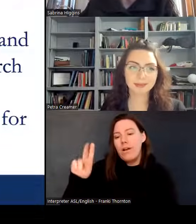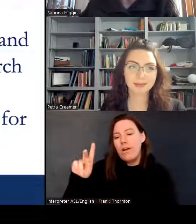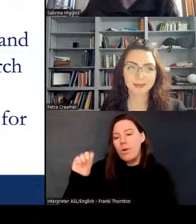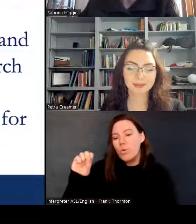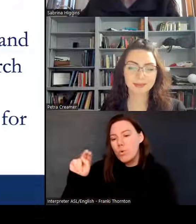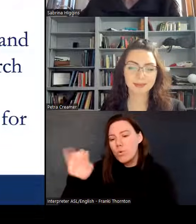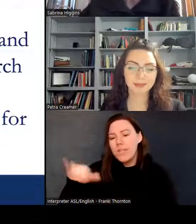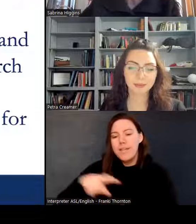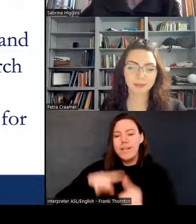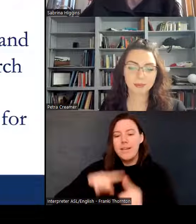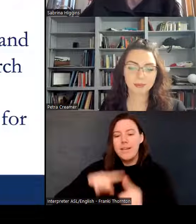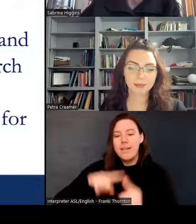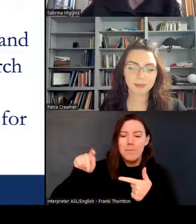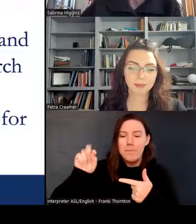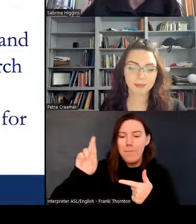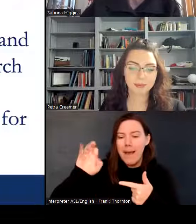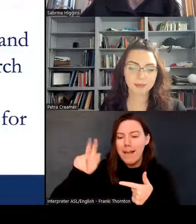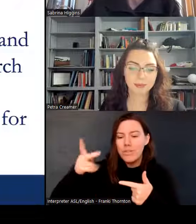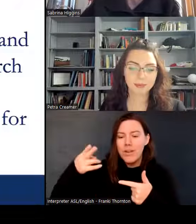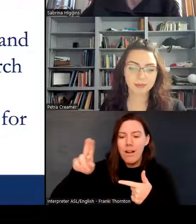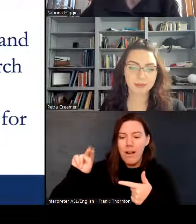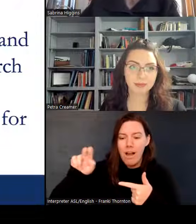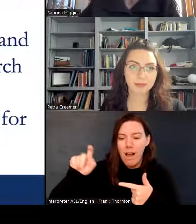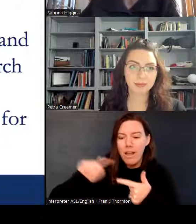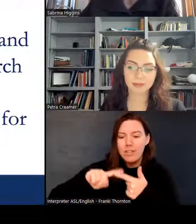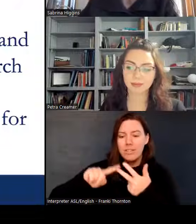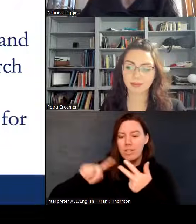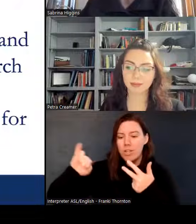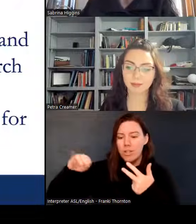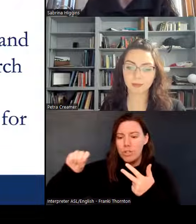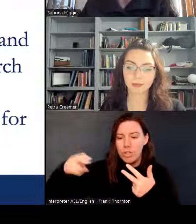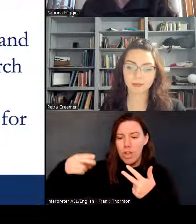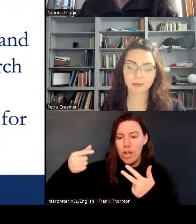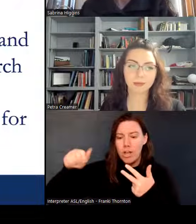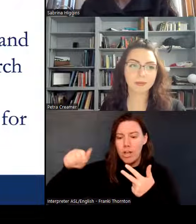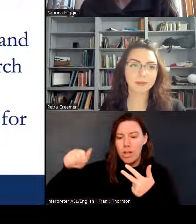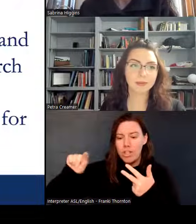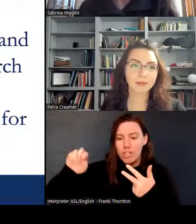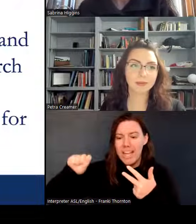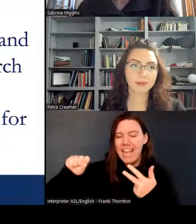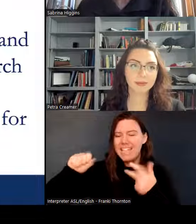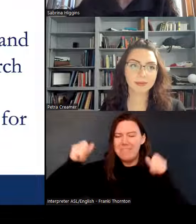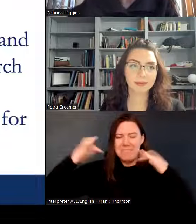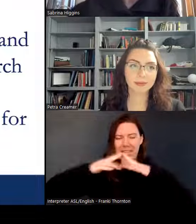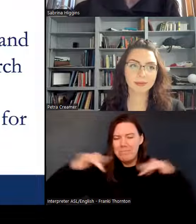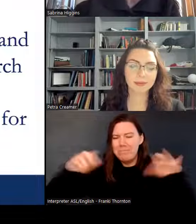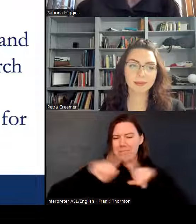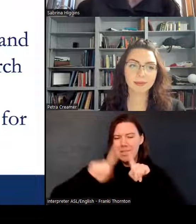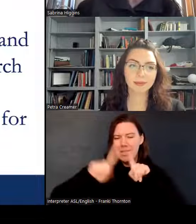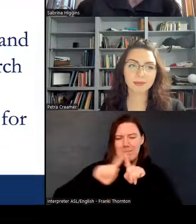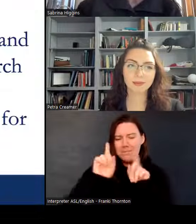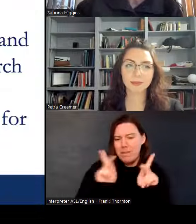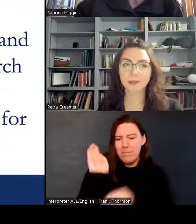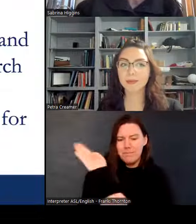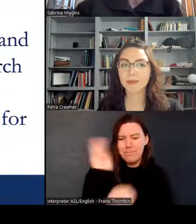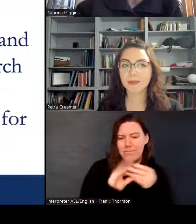and more, while also accessing the Archeo Arcade, a virtual game room filled with activities and archaeological trivia, which